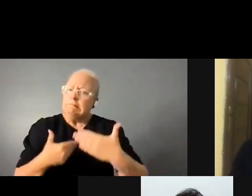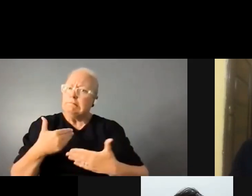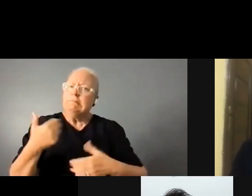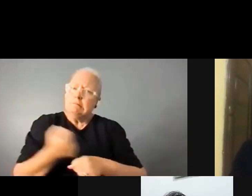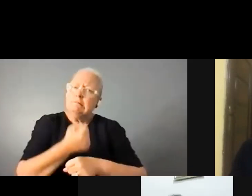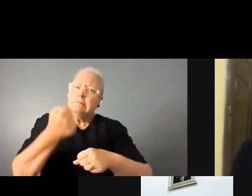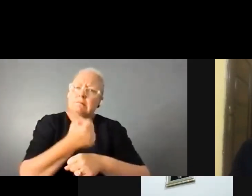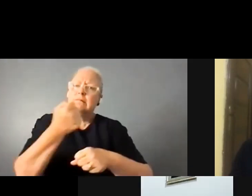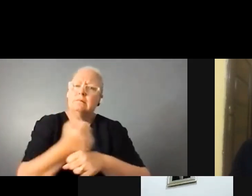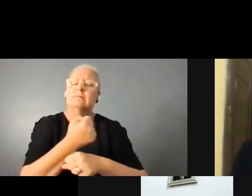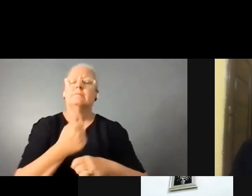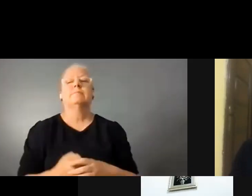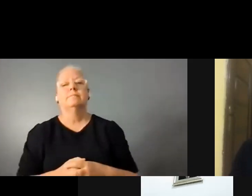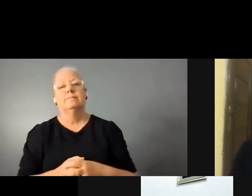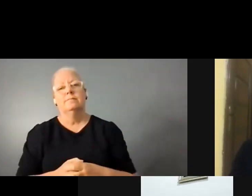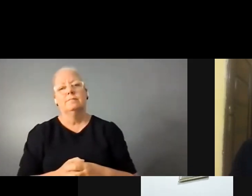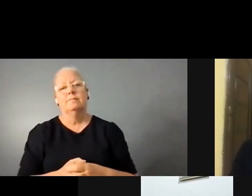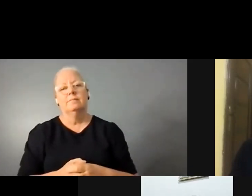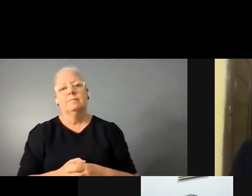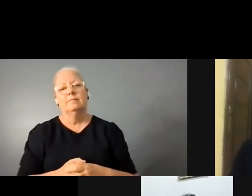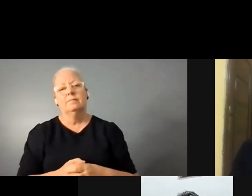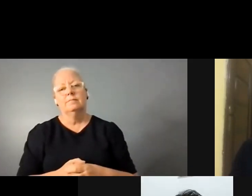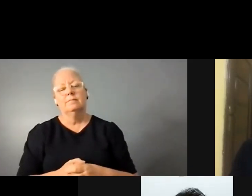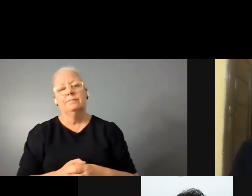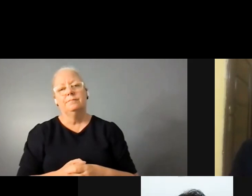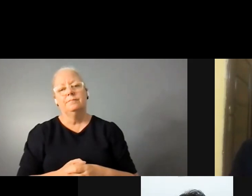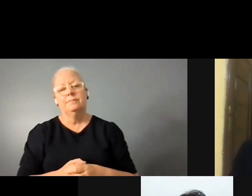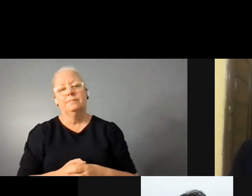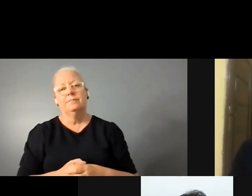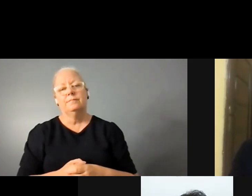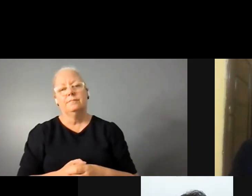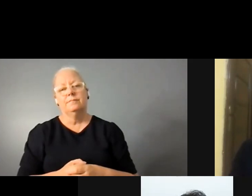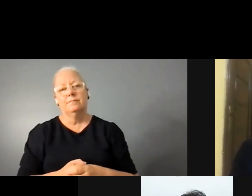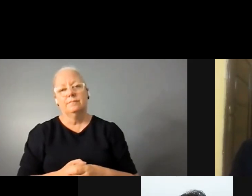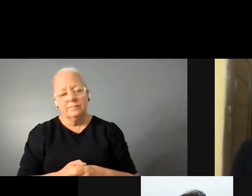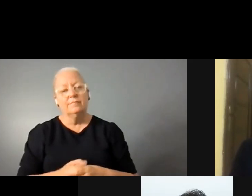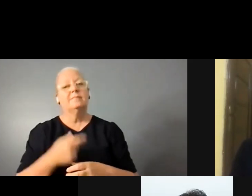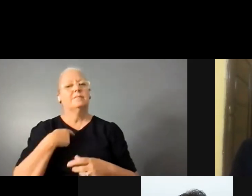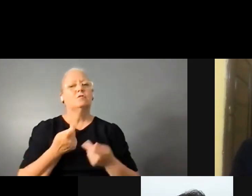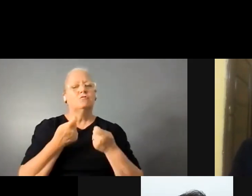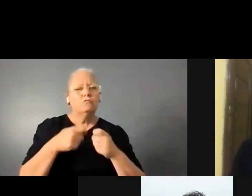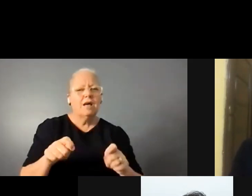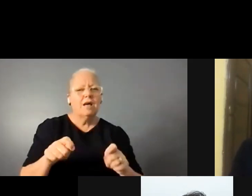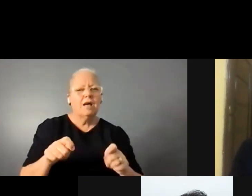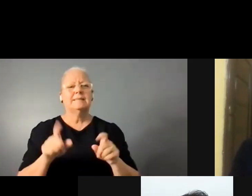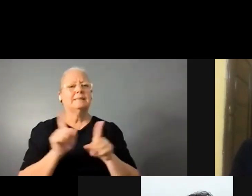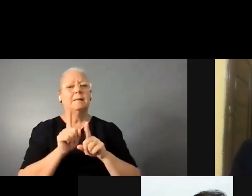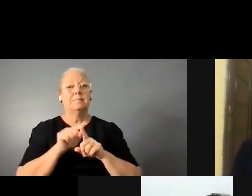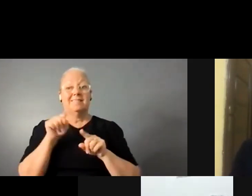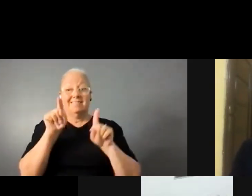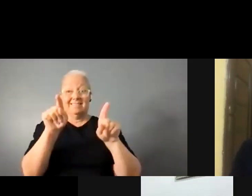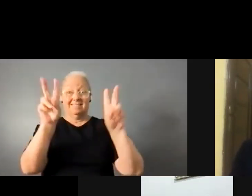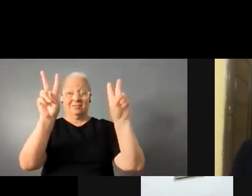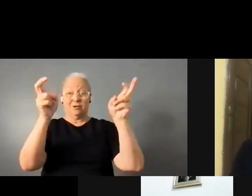We tried to cover as many aspects of this topic as possible.